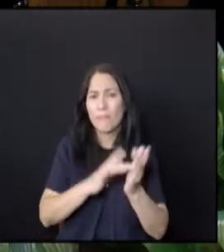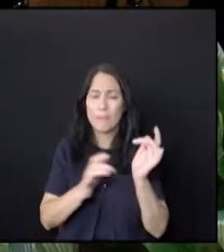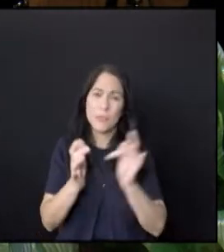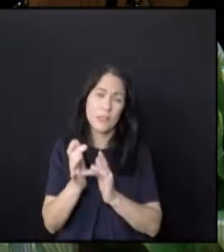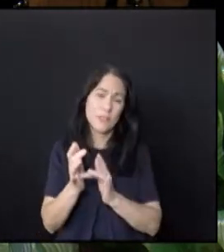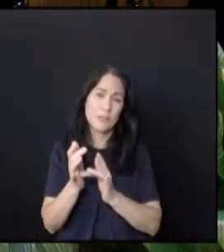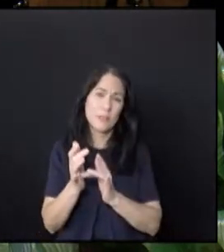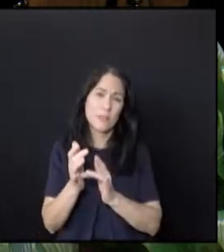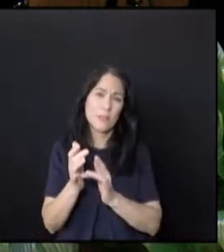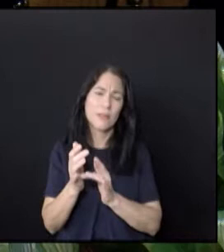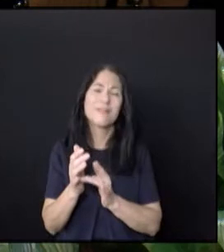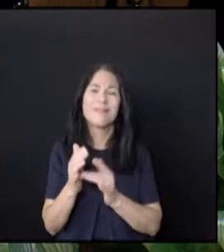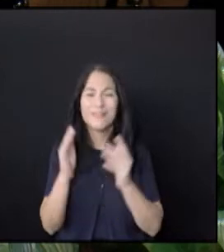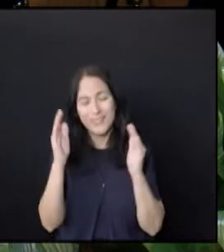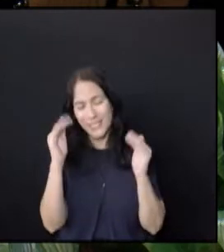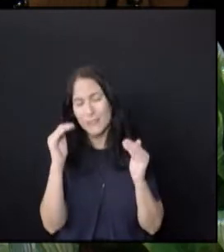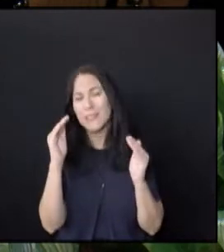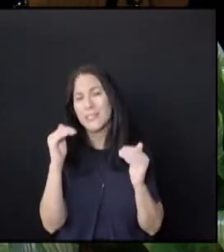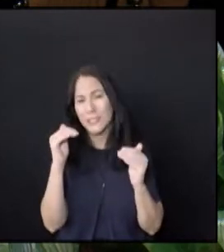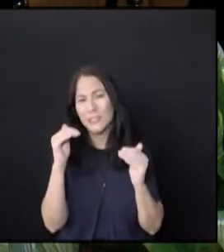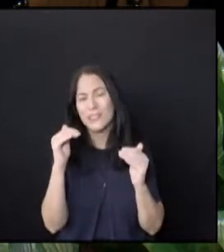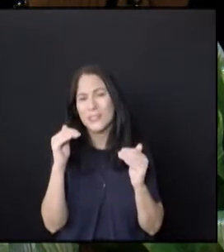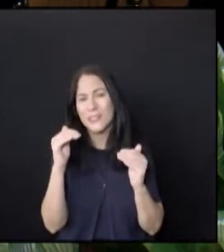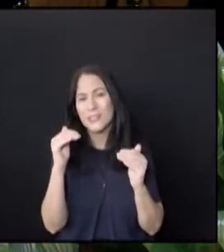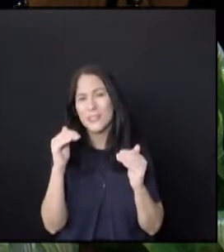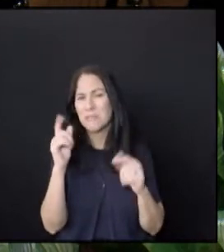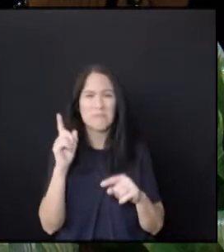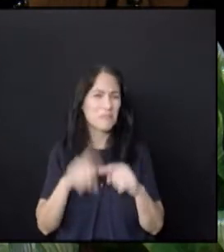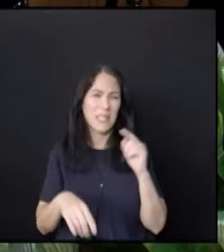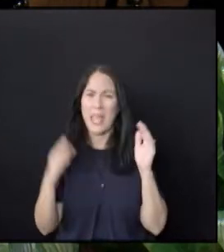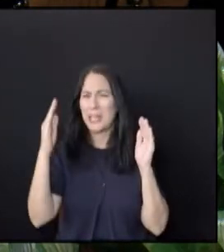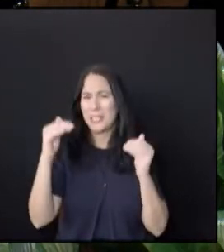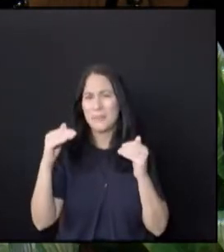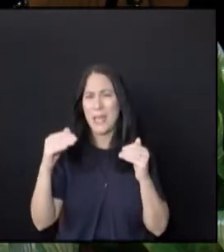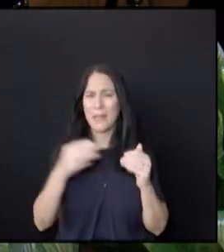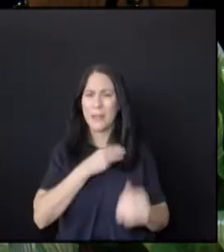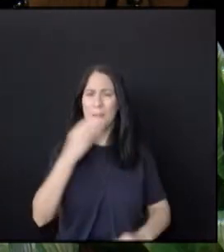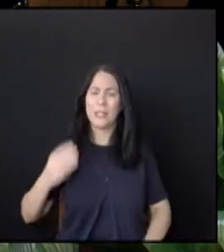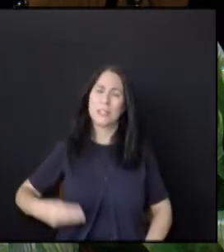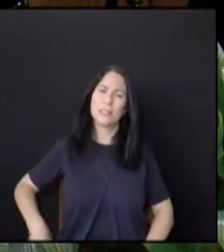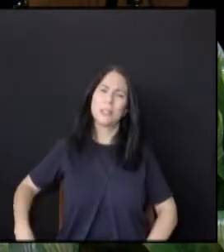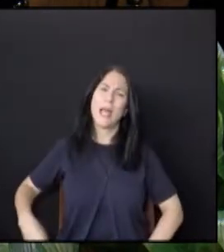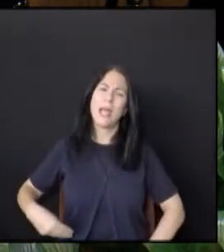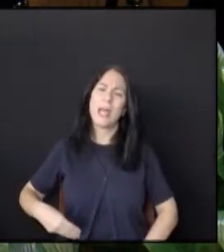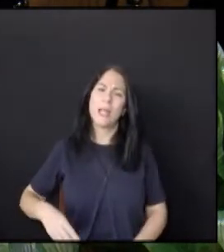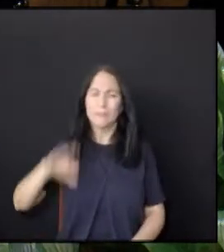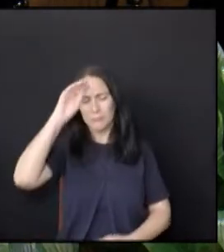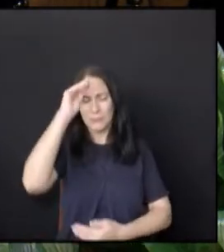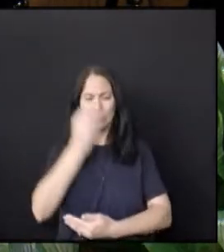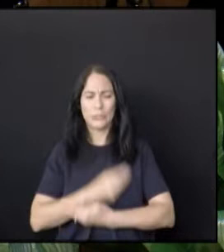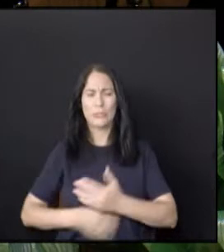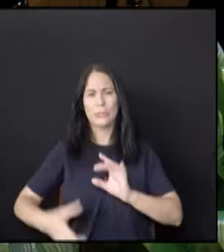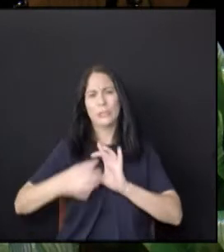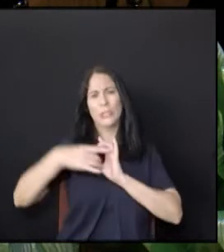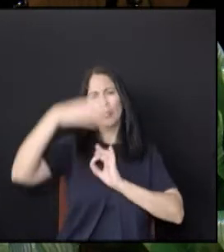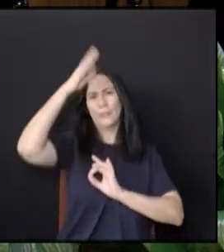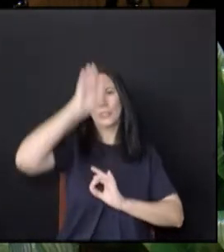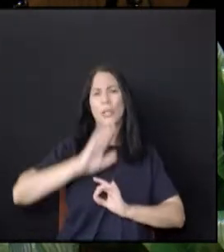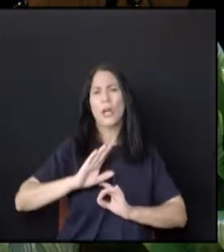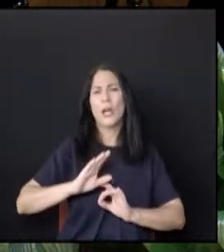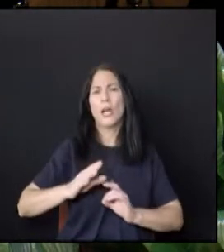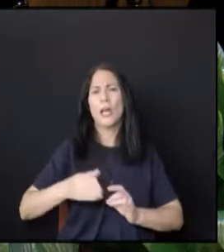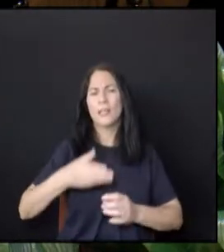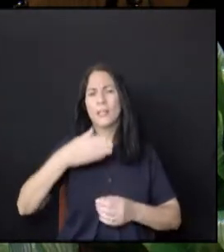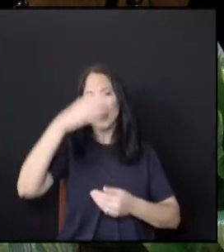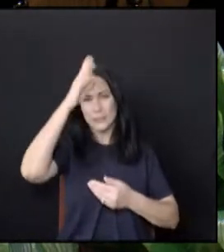Well, it's just a matter of expectations. You can't expect the Messiah, the Son of God, the Son of Man, the Son